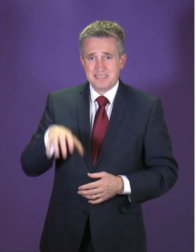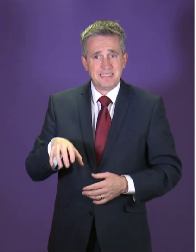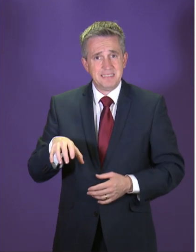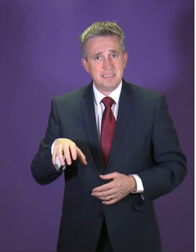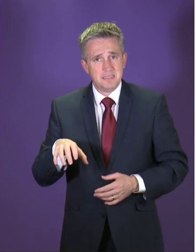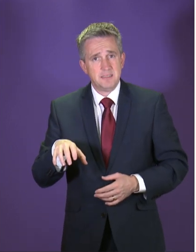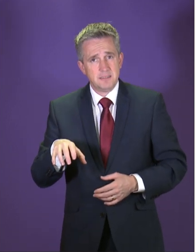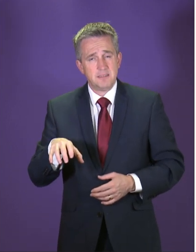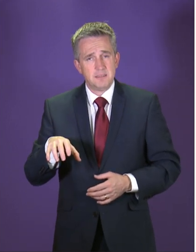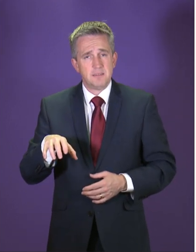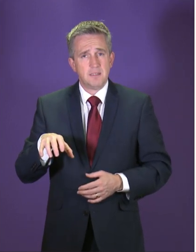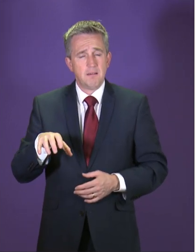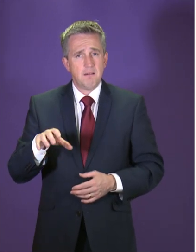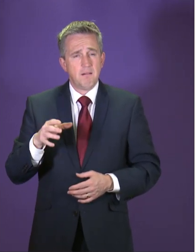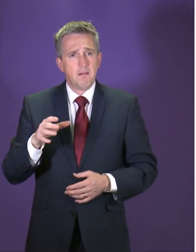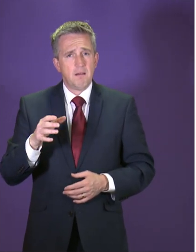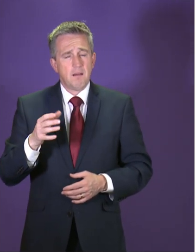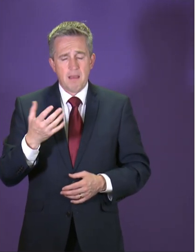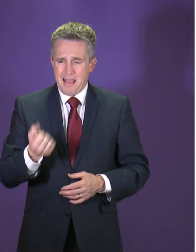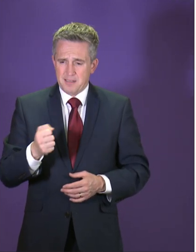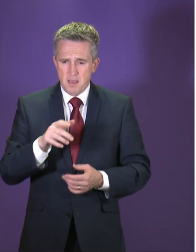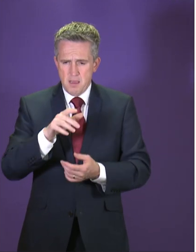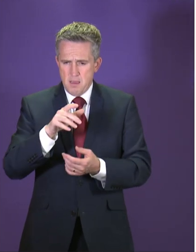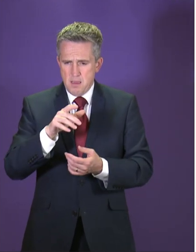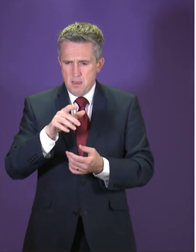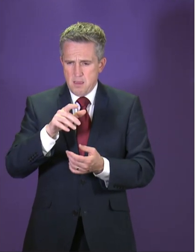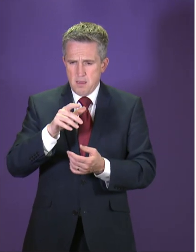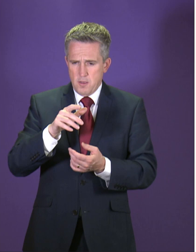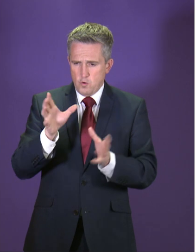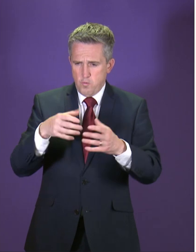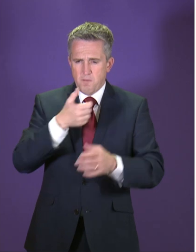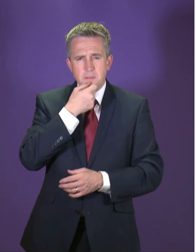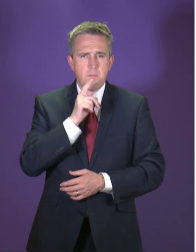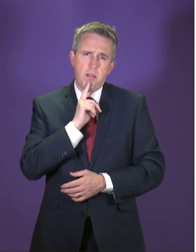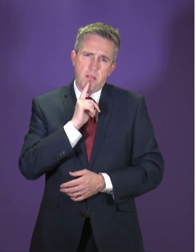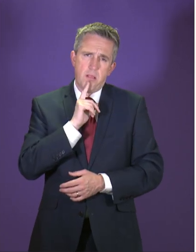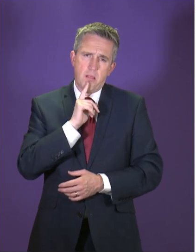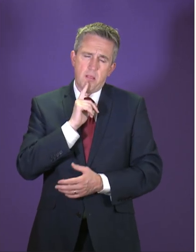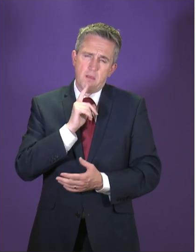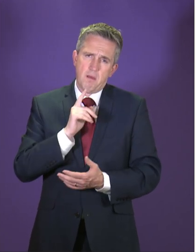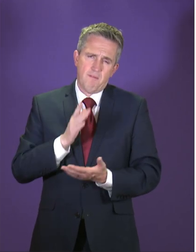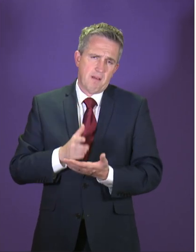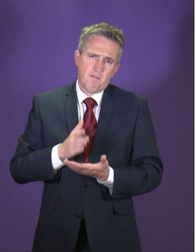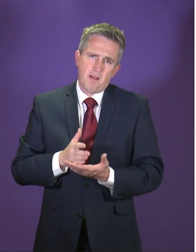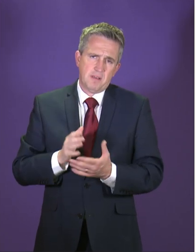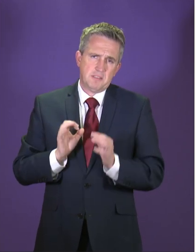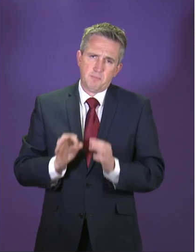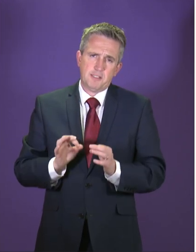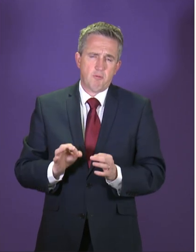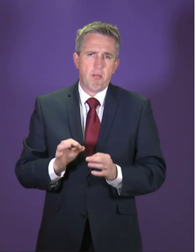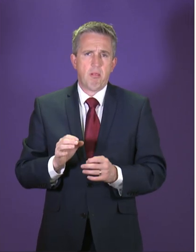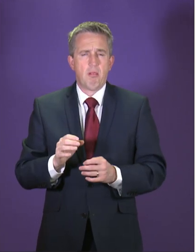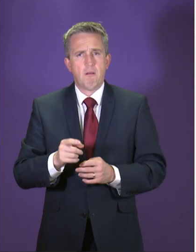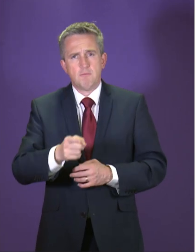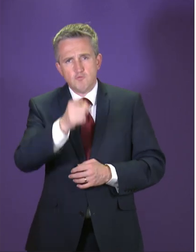with a community definitely very special, Romanians,